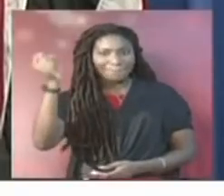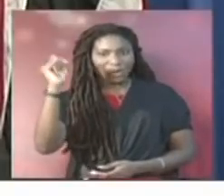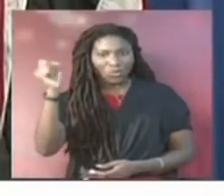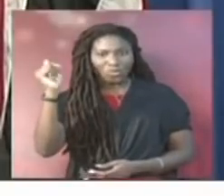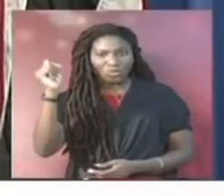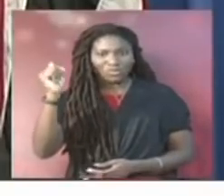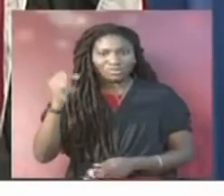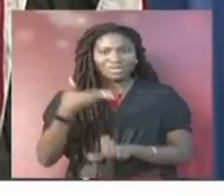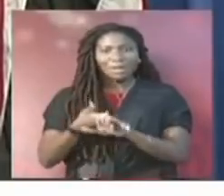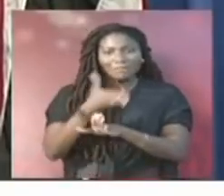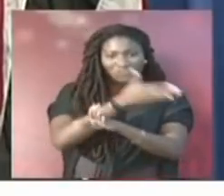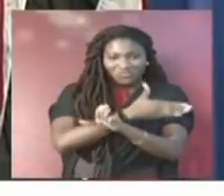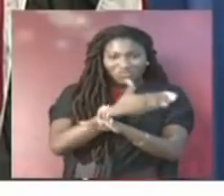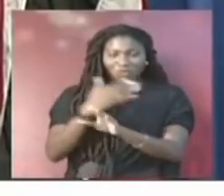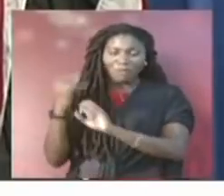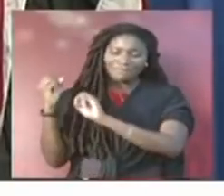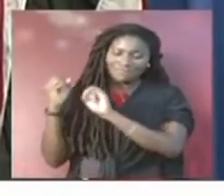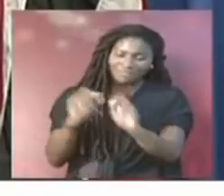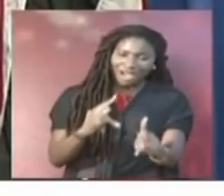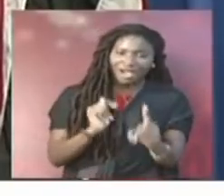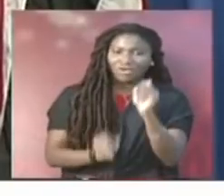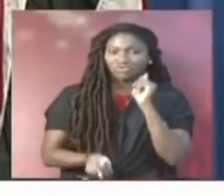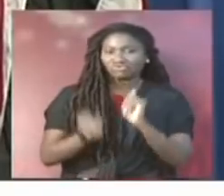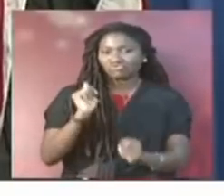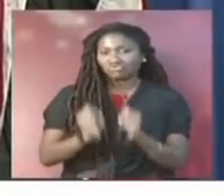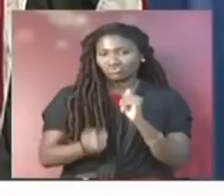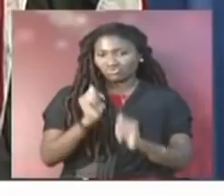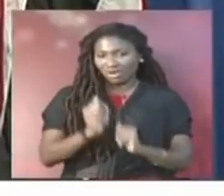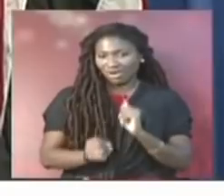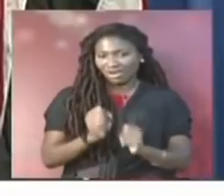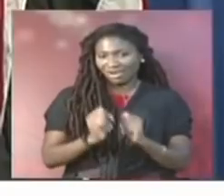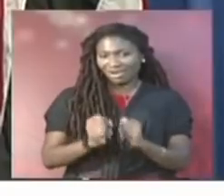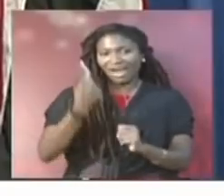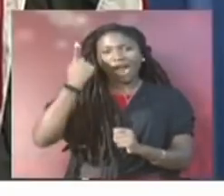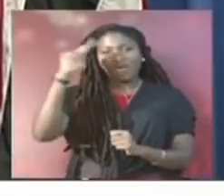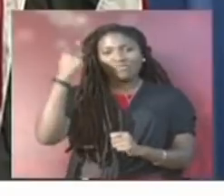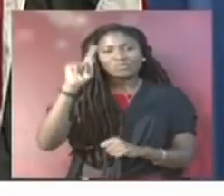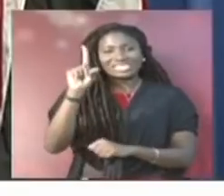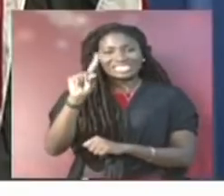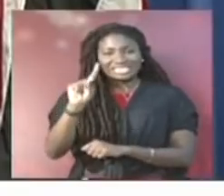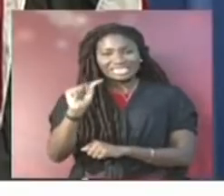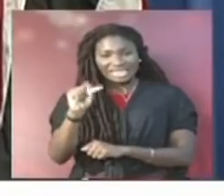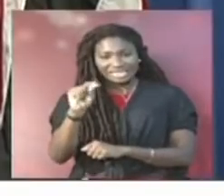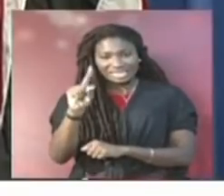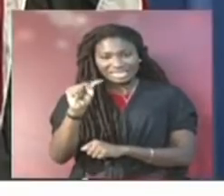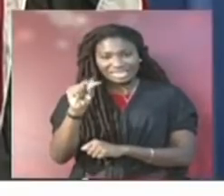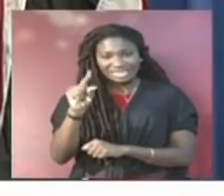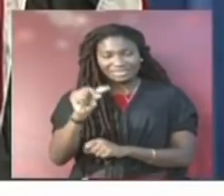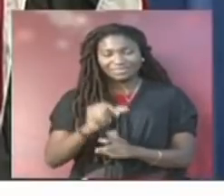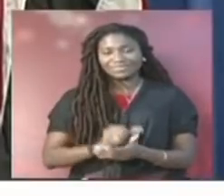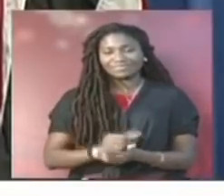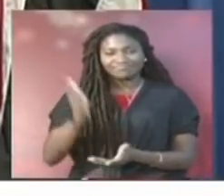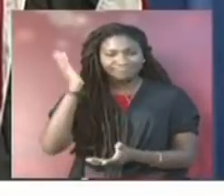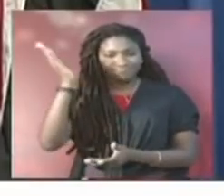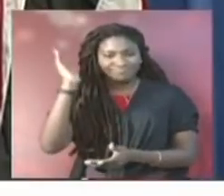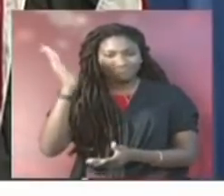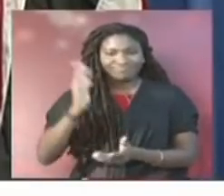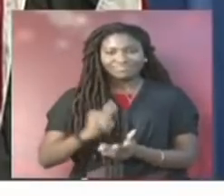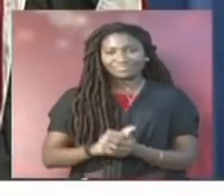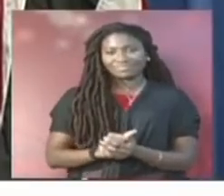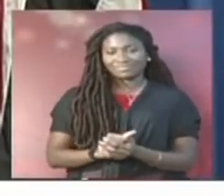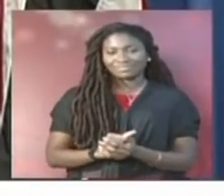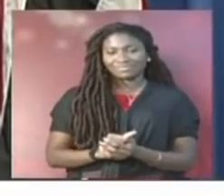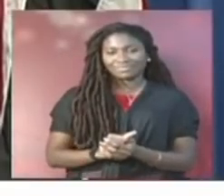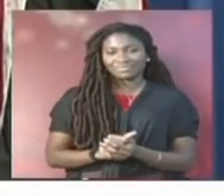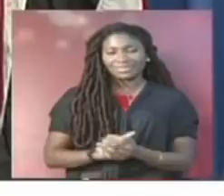Trinidad for the weekend press conference on Saturday. But